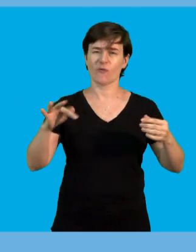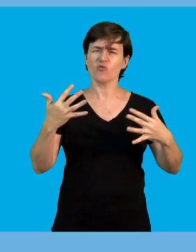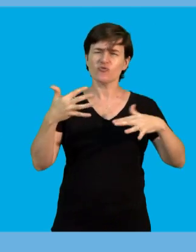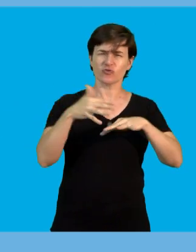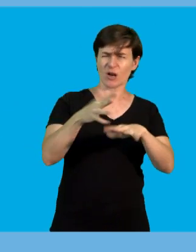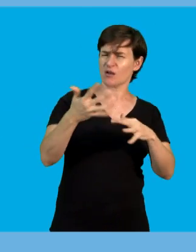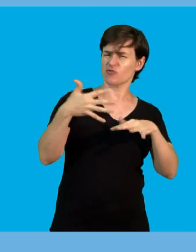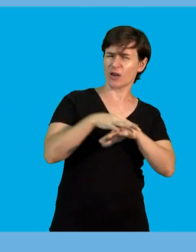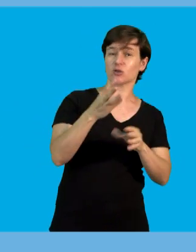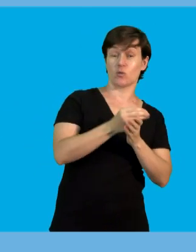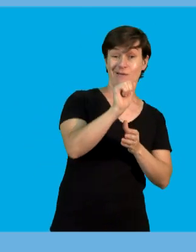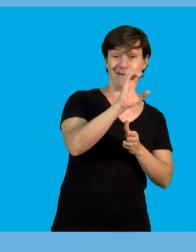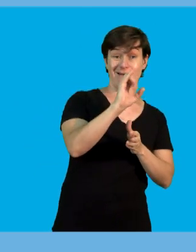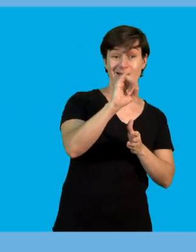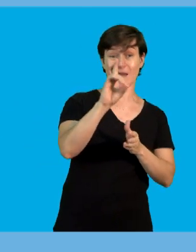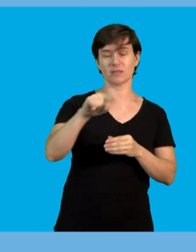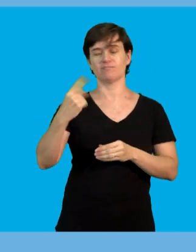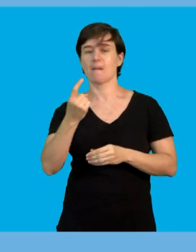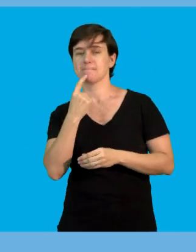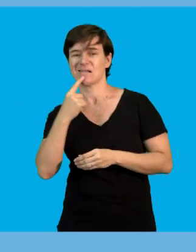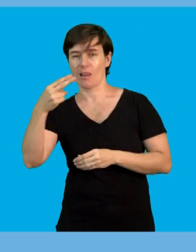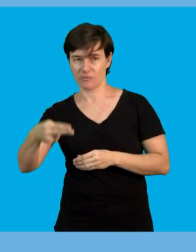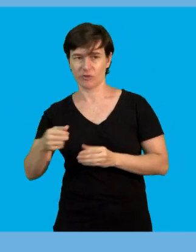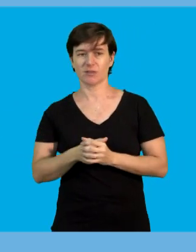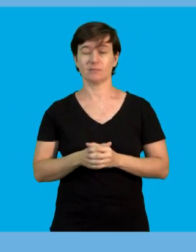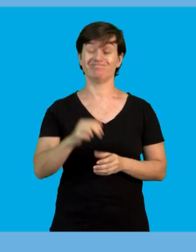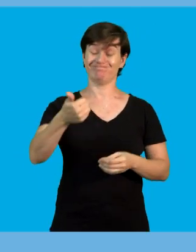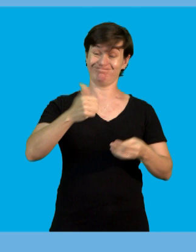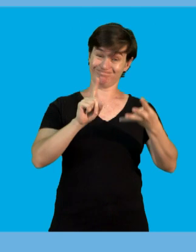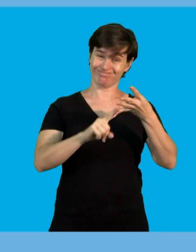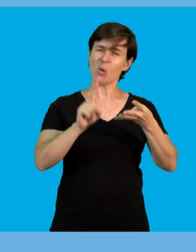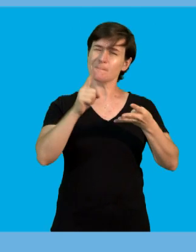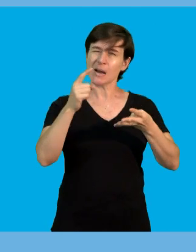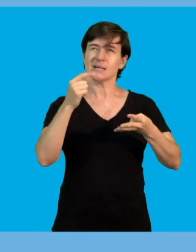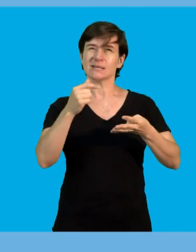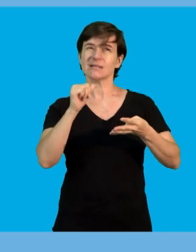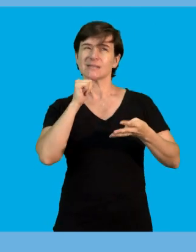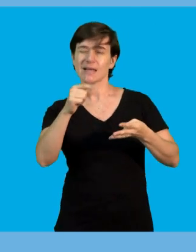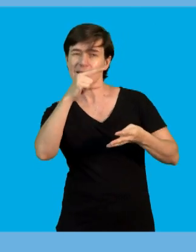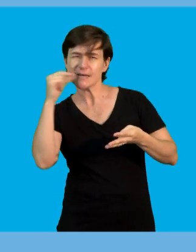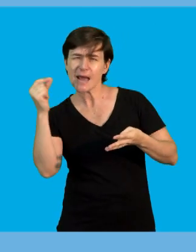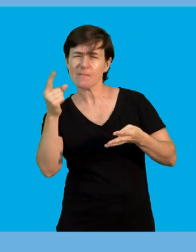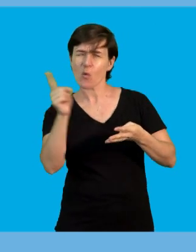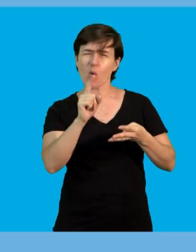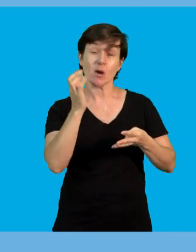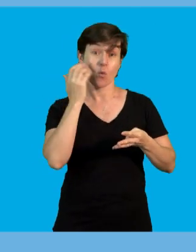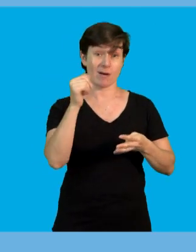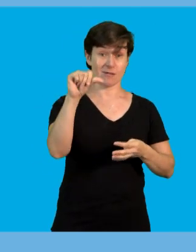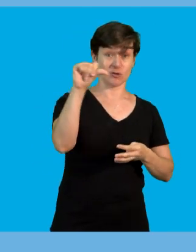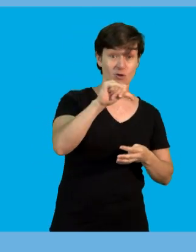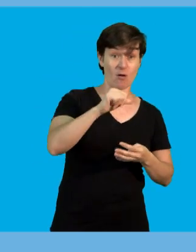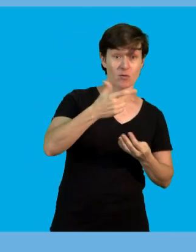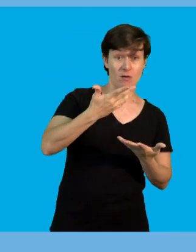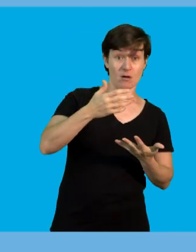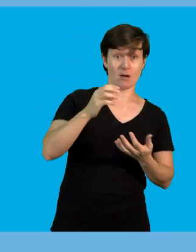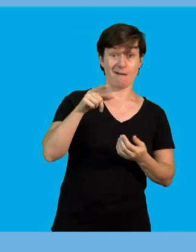metal hydroxide. And then lastly, you need to be able to predict the name of the salt when an acid reacts with oxides or